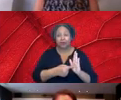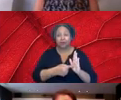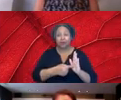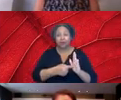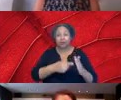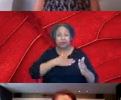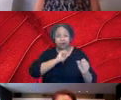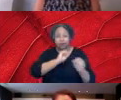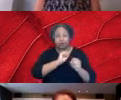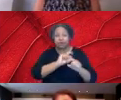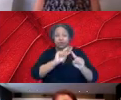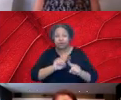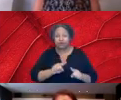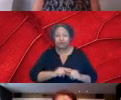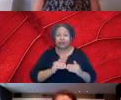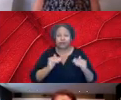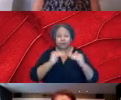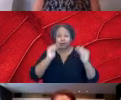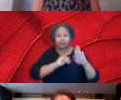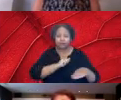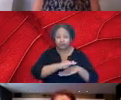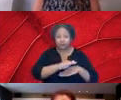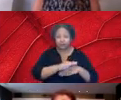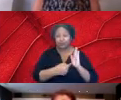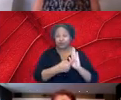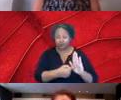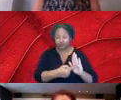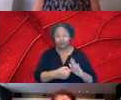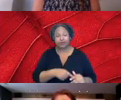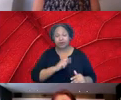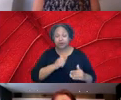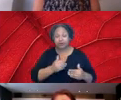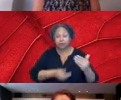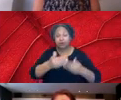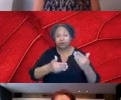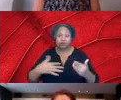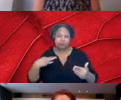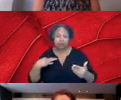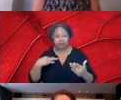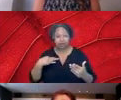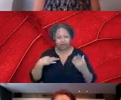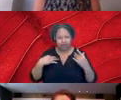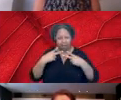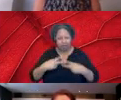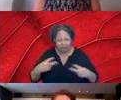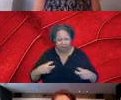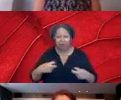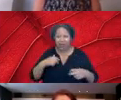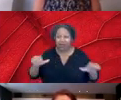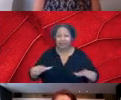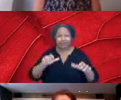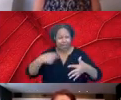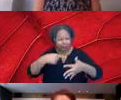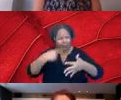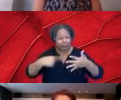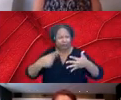had did. And even going through the process, sometimes you learn that I did all of these things, really, because